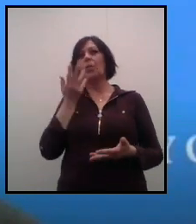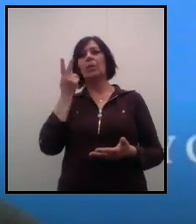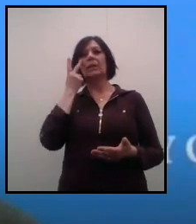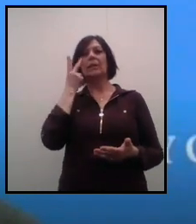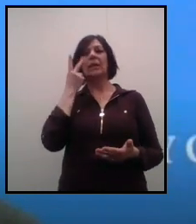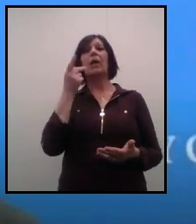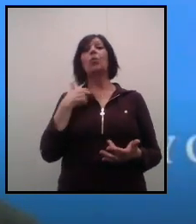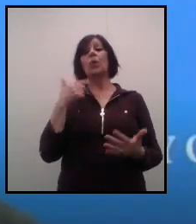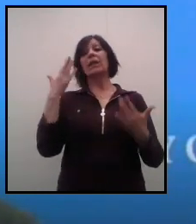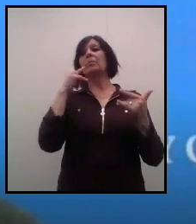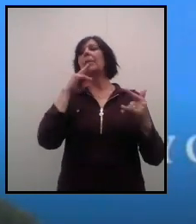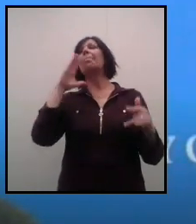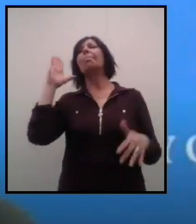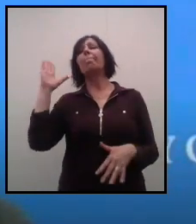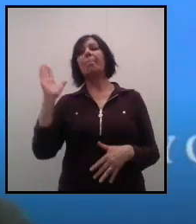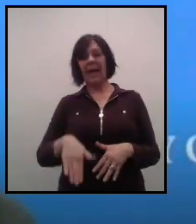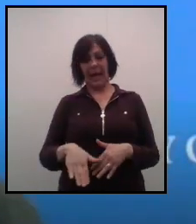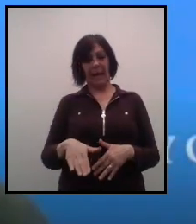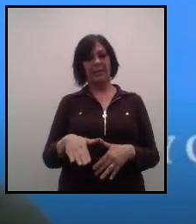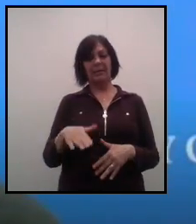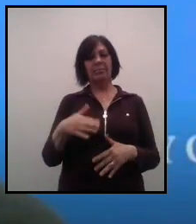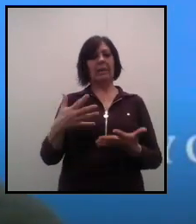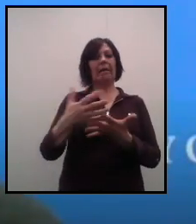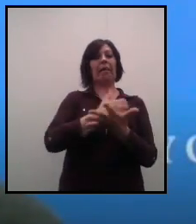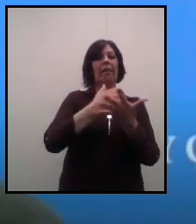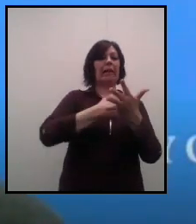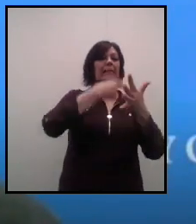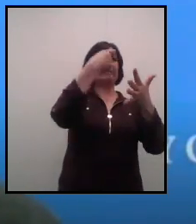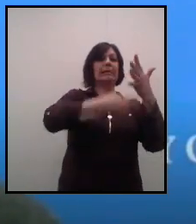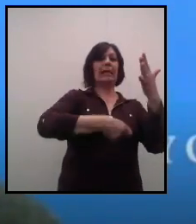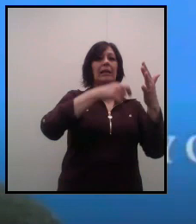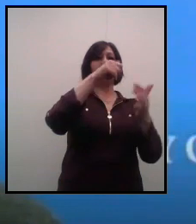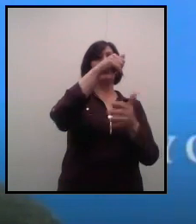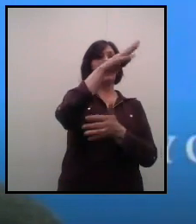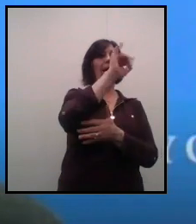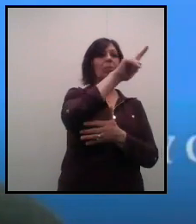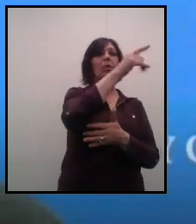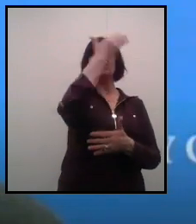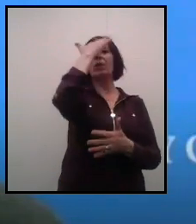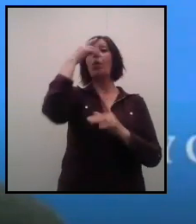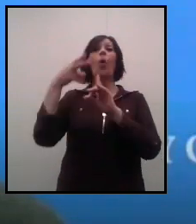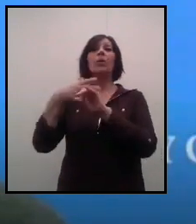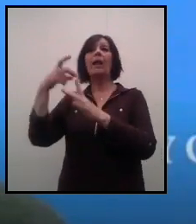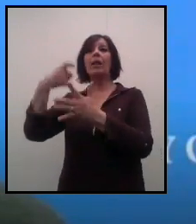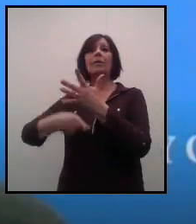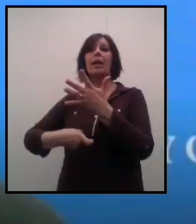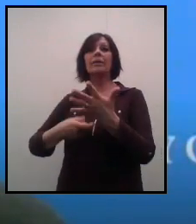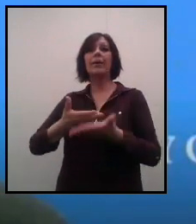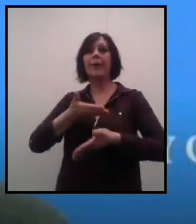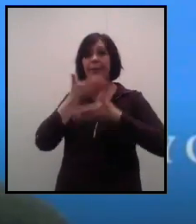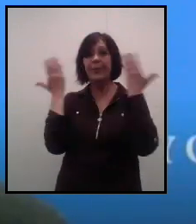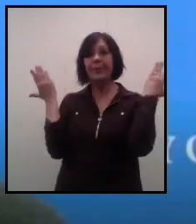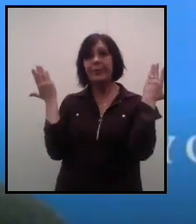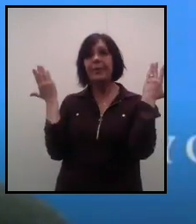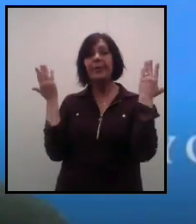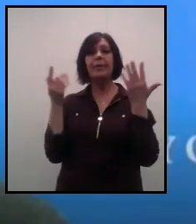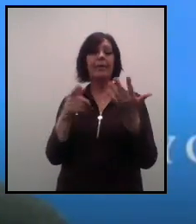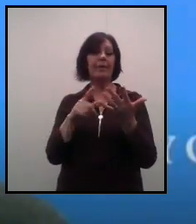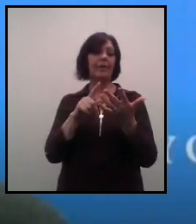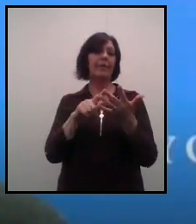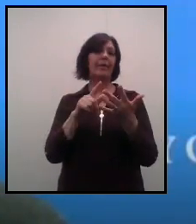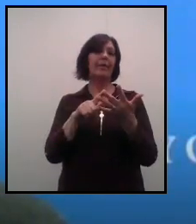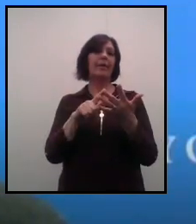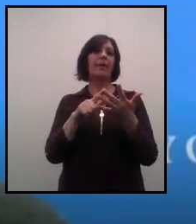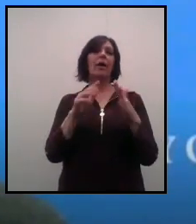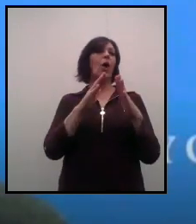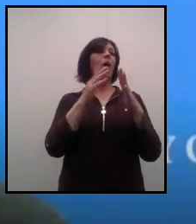be very bad. We know hotel tax is going to basically be non-existent. Mortgage recording